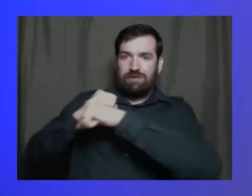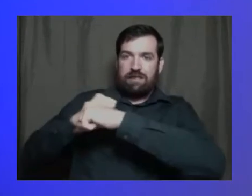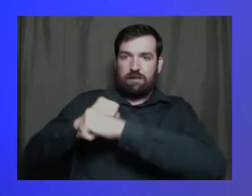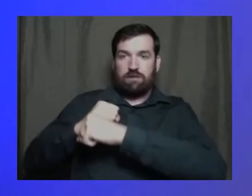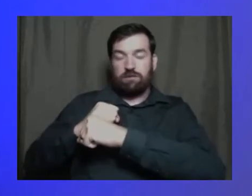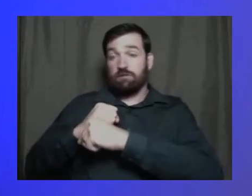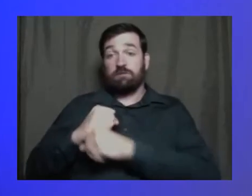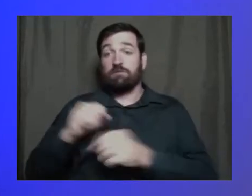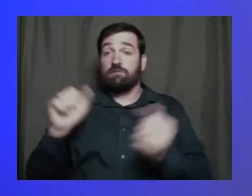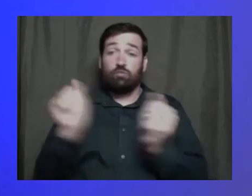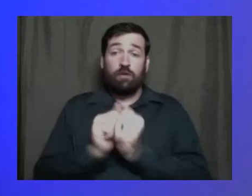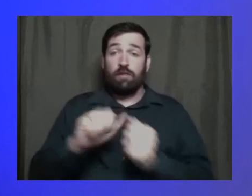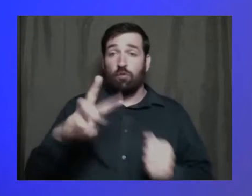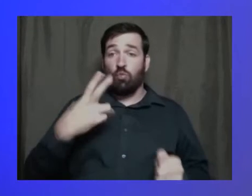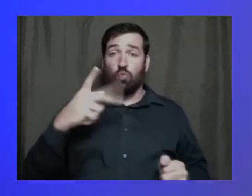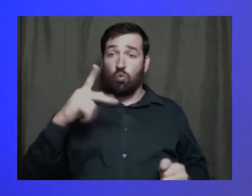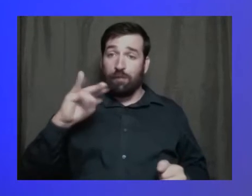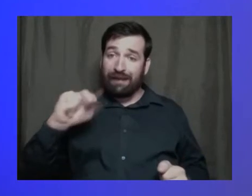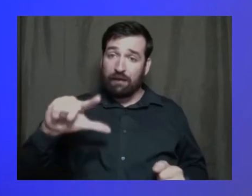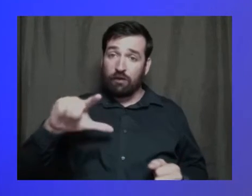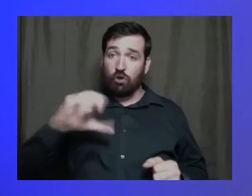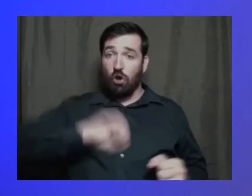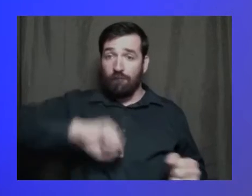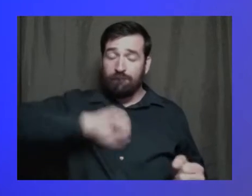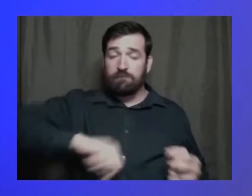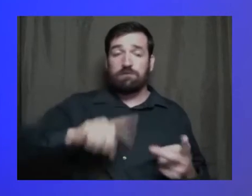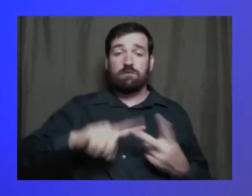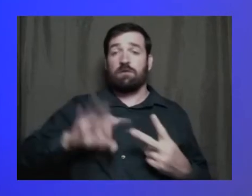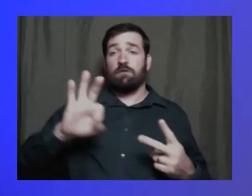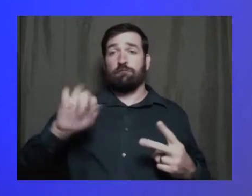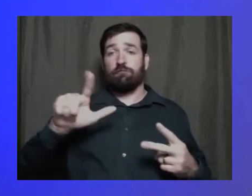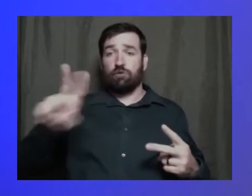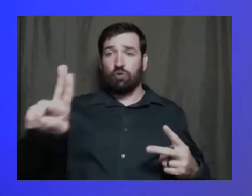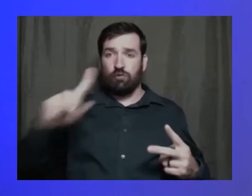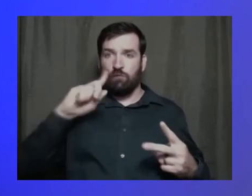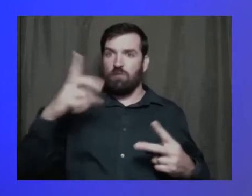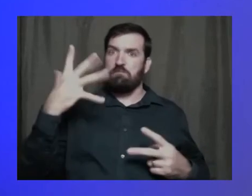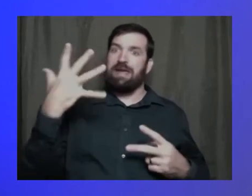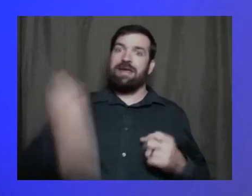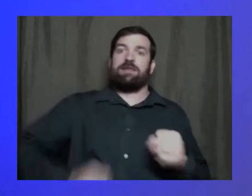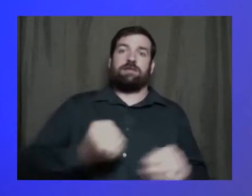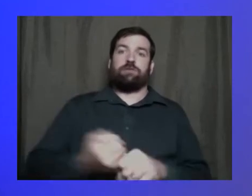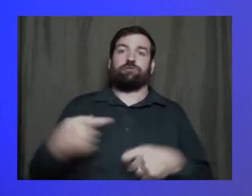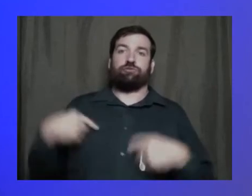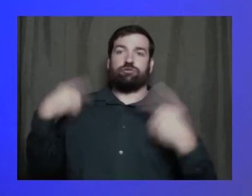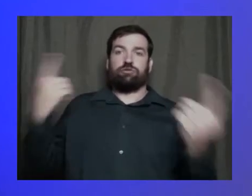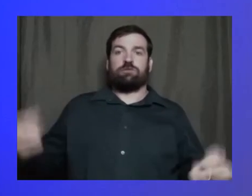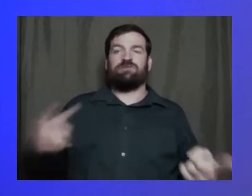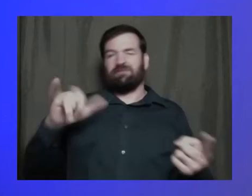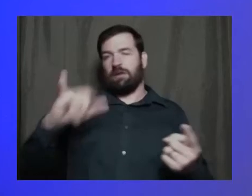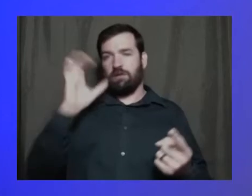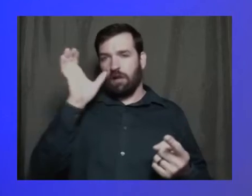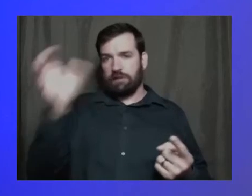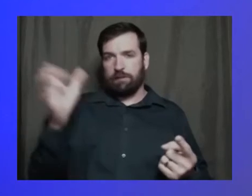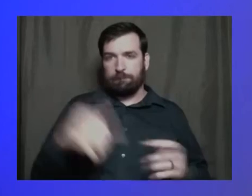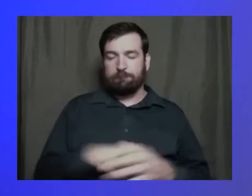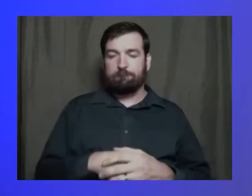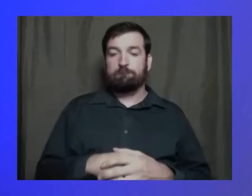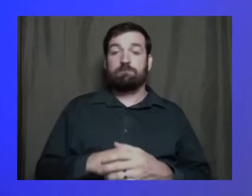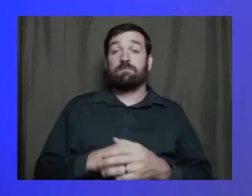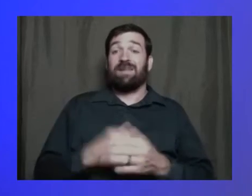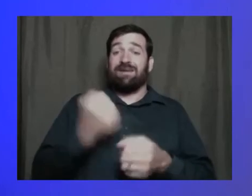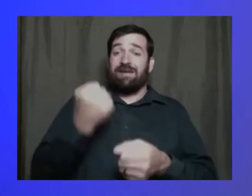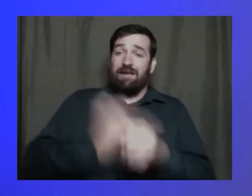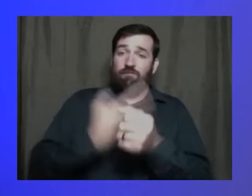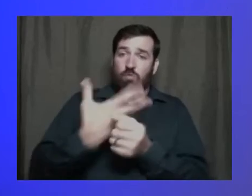cough, influenza, and a variety of other diseases for decades, this concept of cocooning. So vaccinating everybody who is